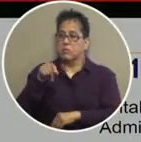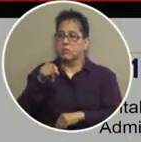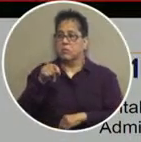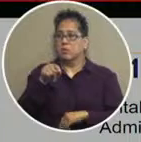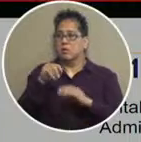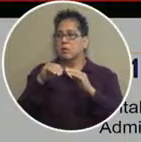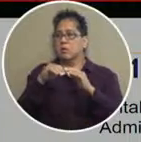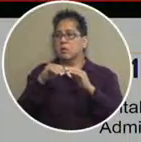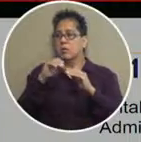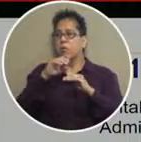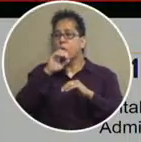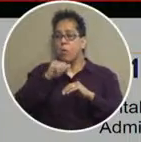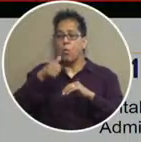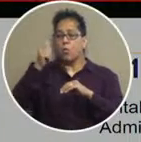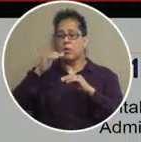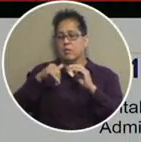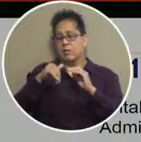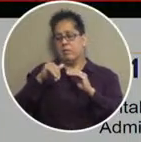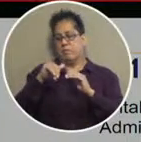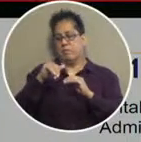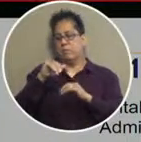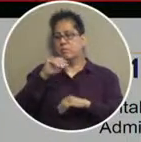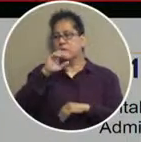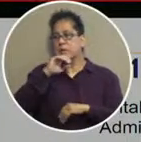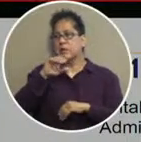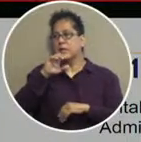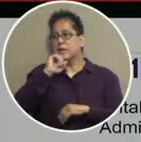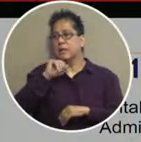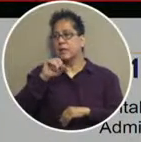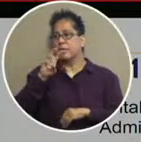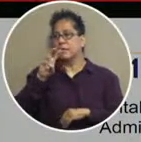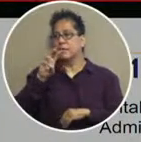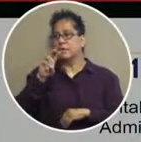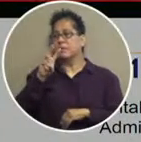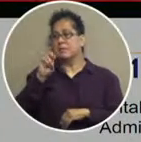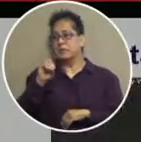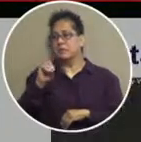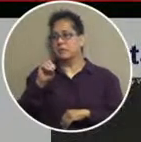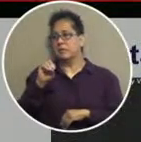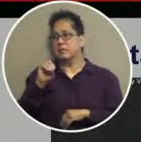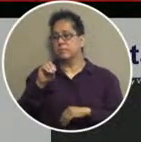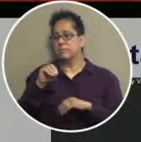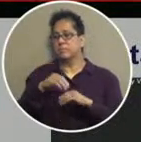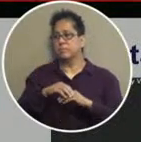than 60 years of age. Next slide, please.